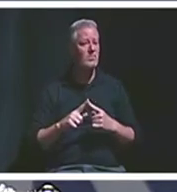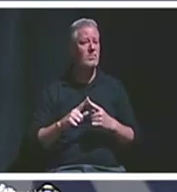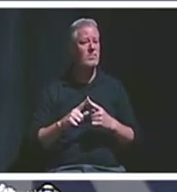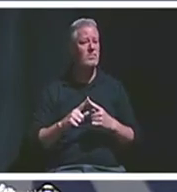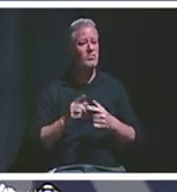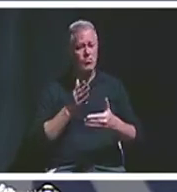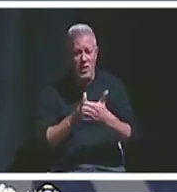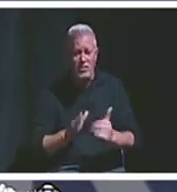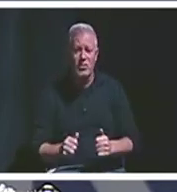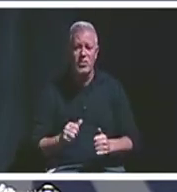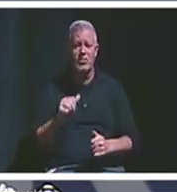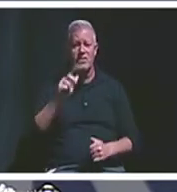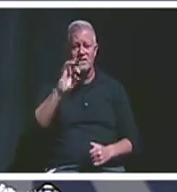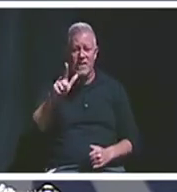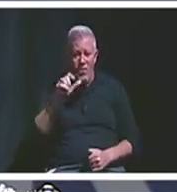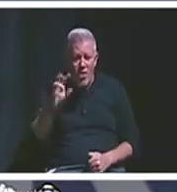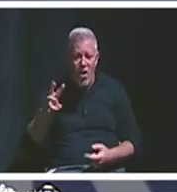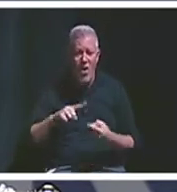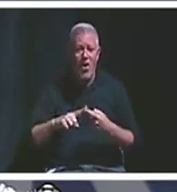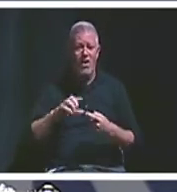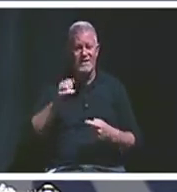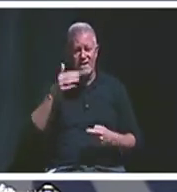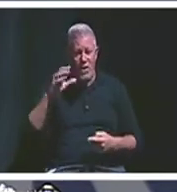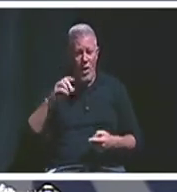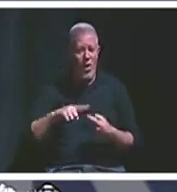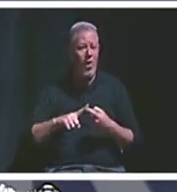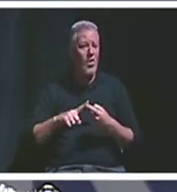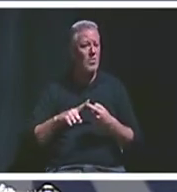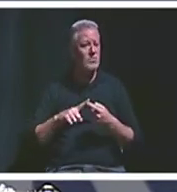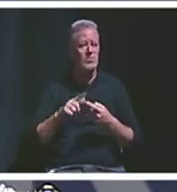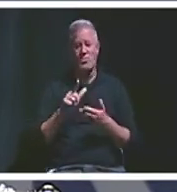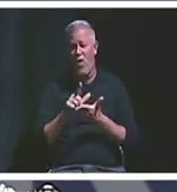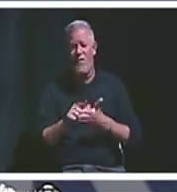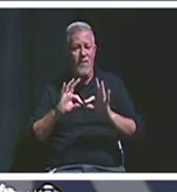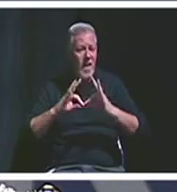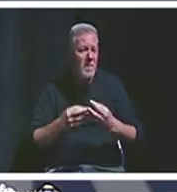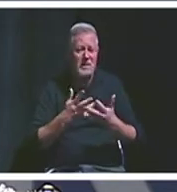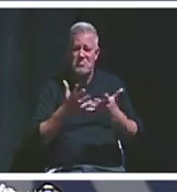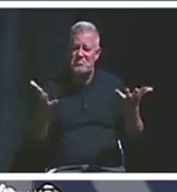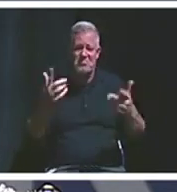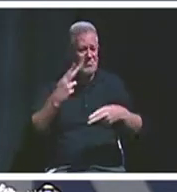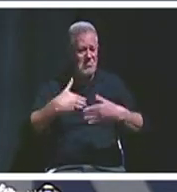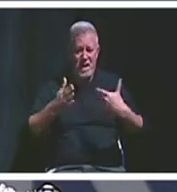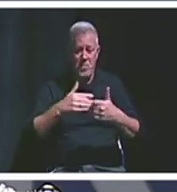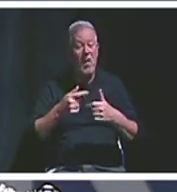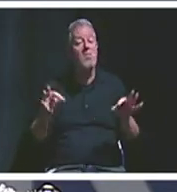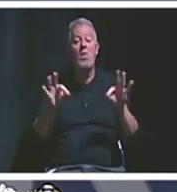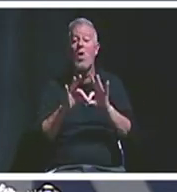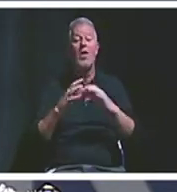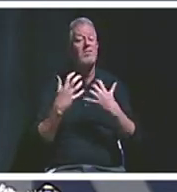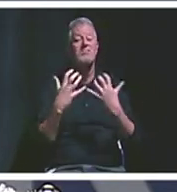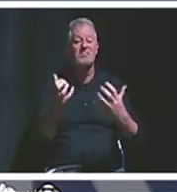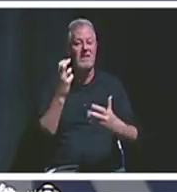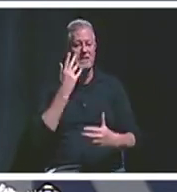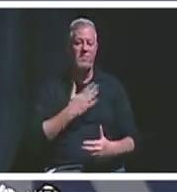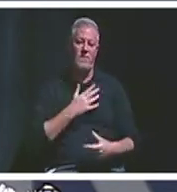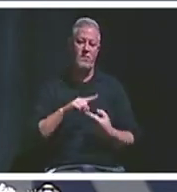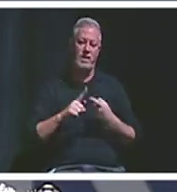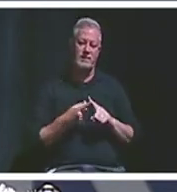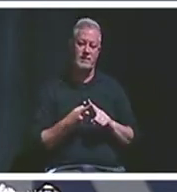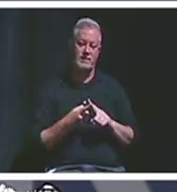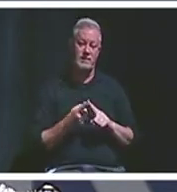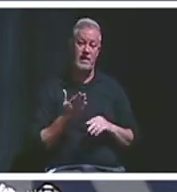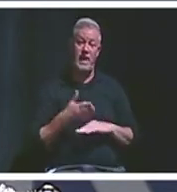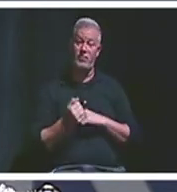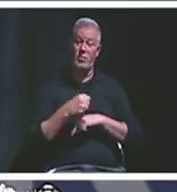civil litigators, CEOs, family lawyers, lobbyists, you name it. But most importantly, I see friends. And after today,